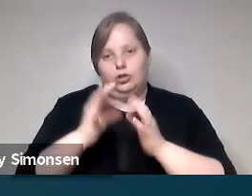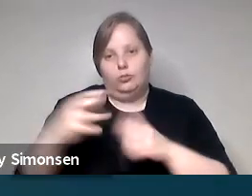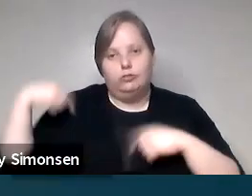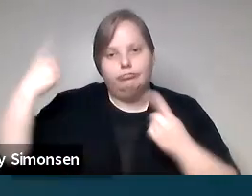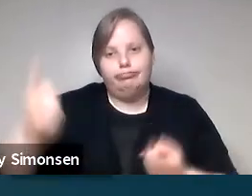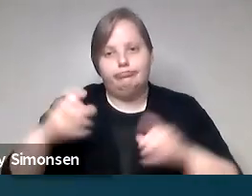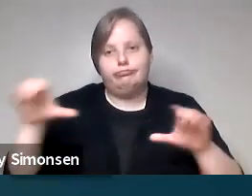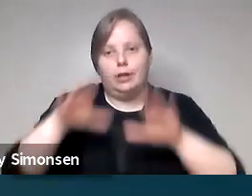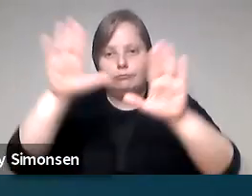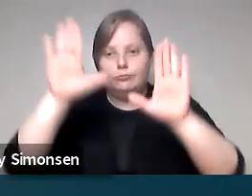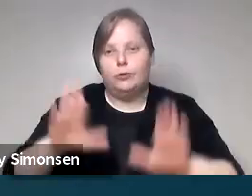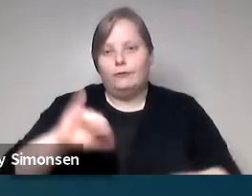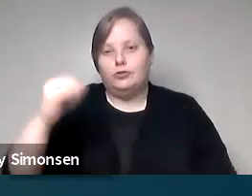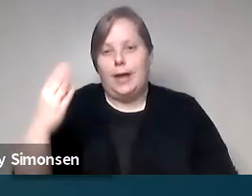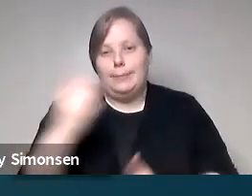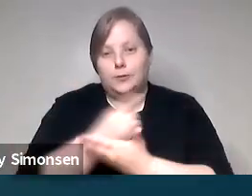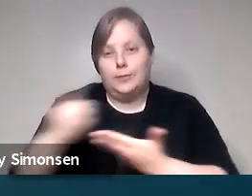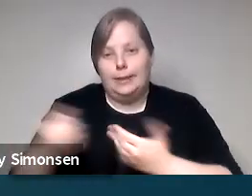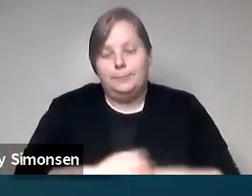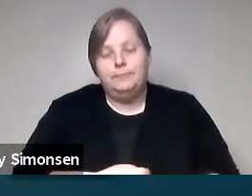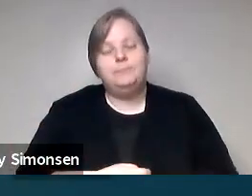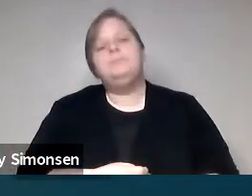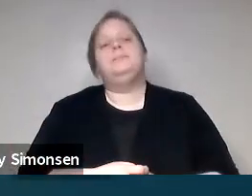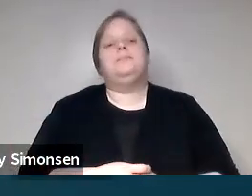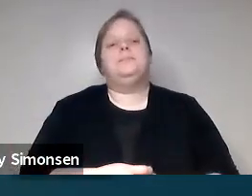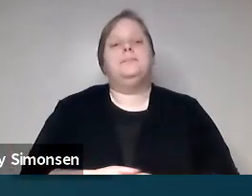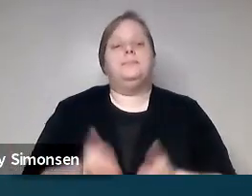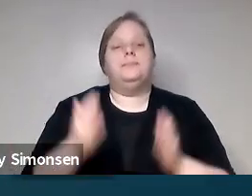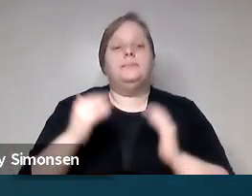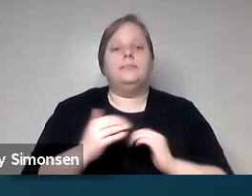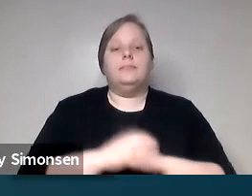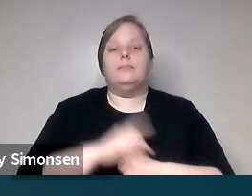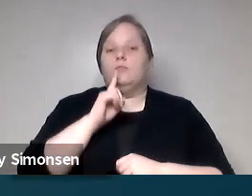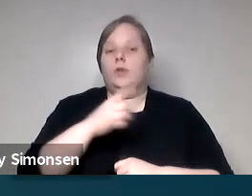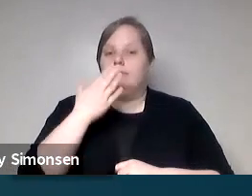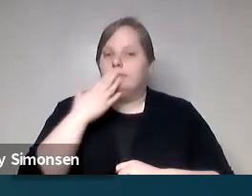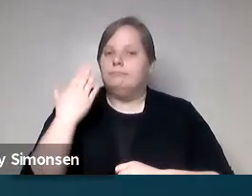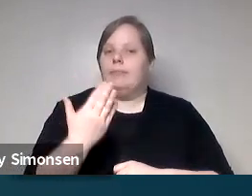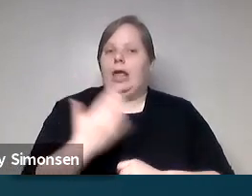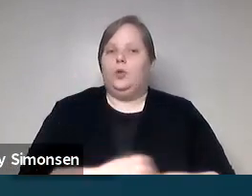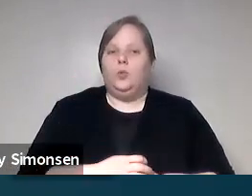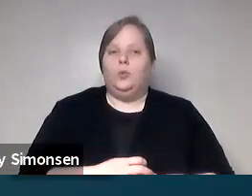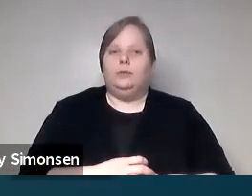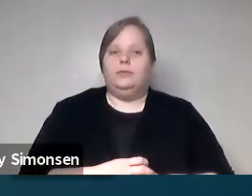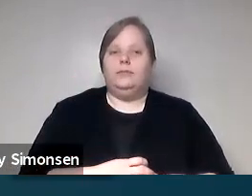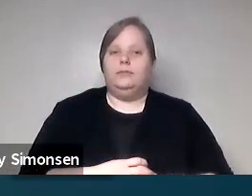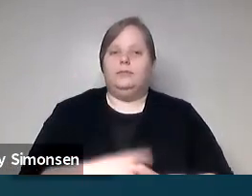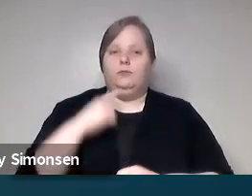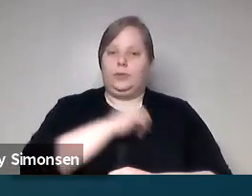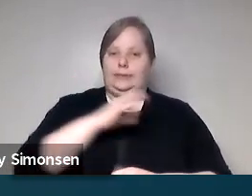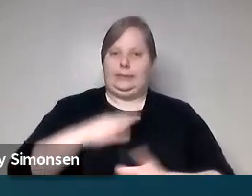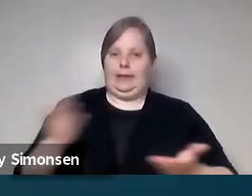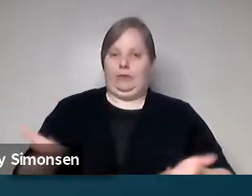a wonderful job this week. And also a quick thank you to the staff here